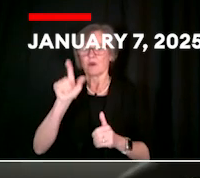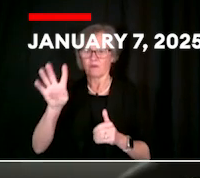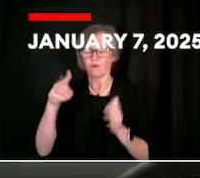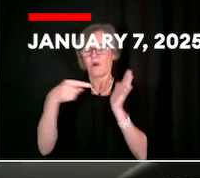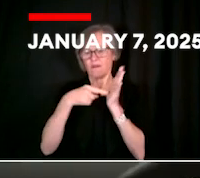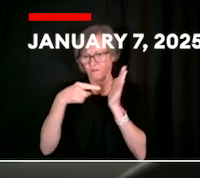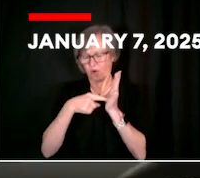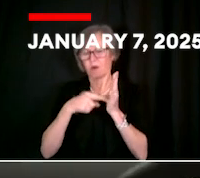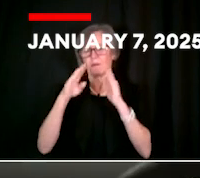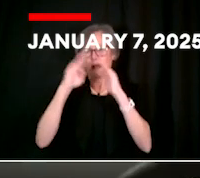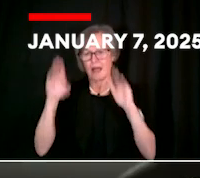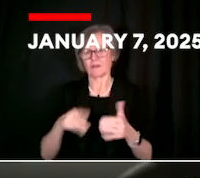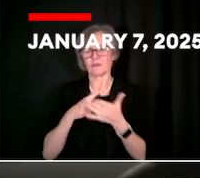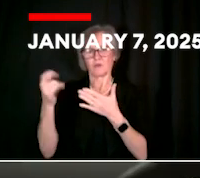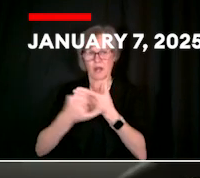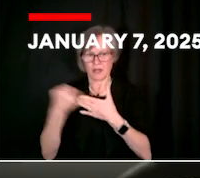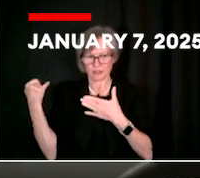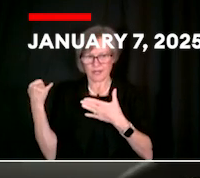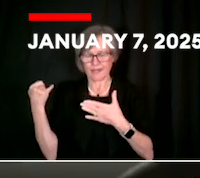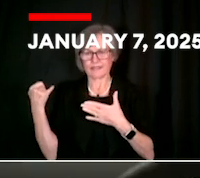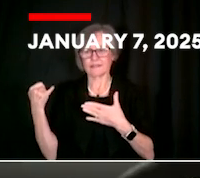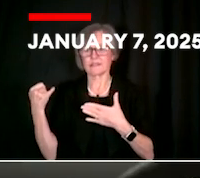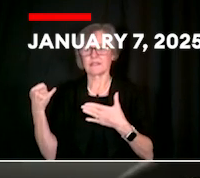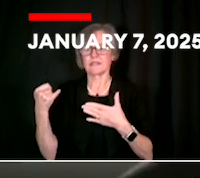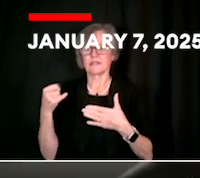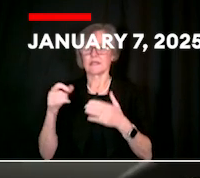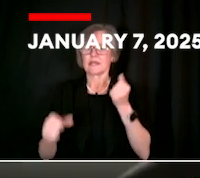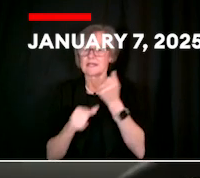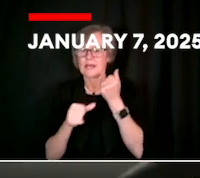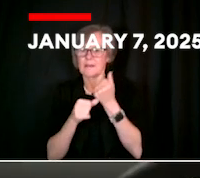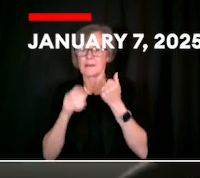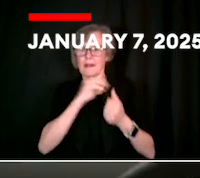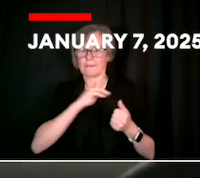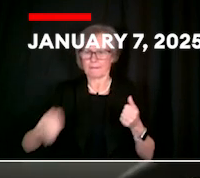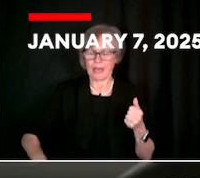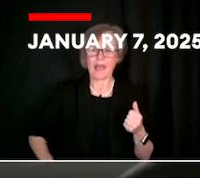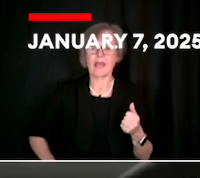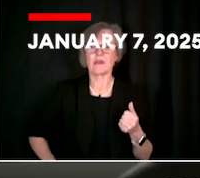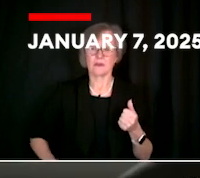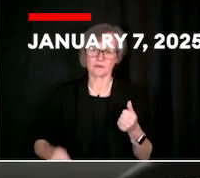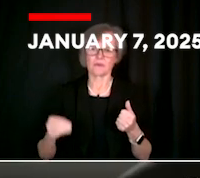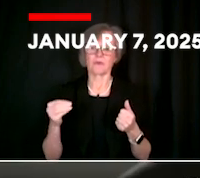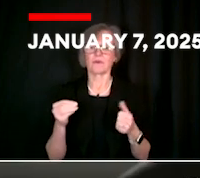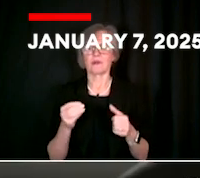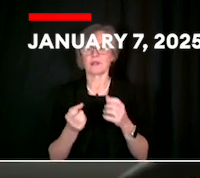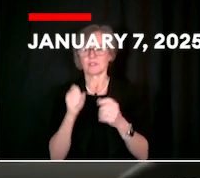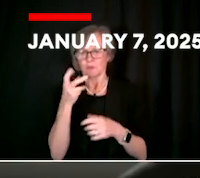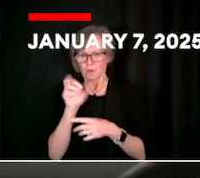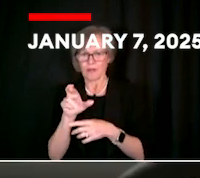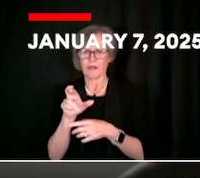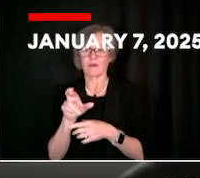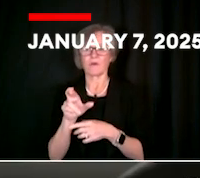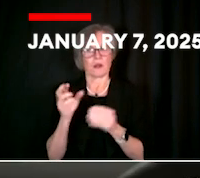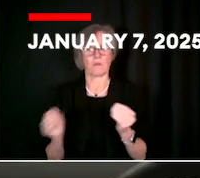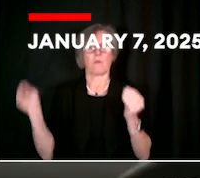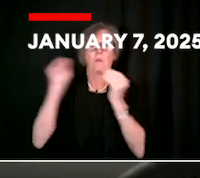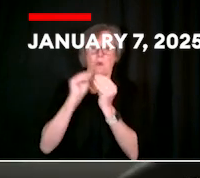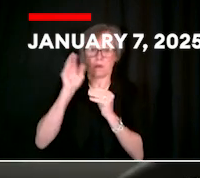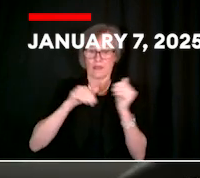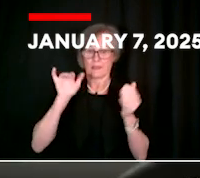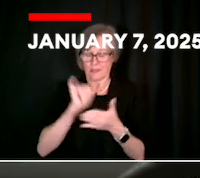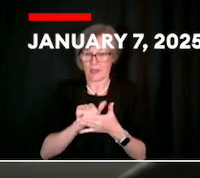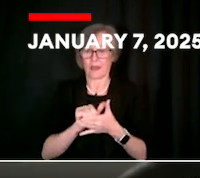housing projects. Deputy Mayor Maria Torres Springer and her team went far beyond that